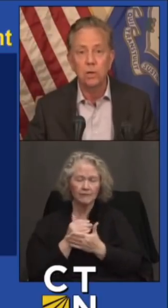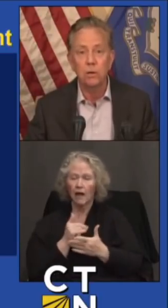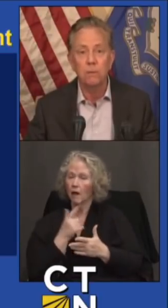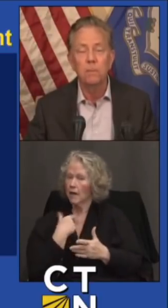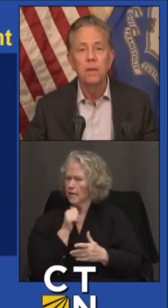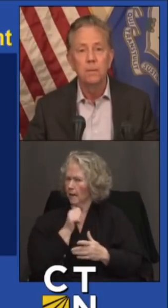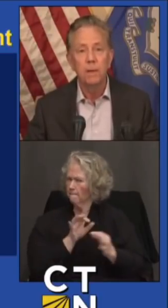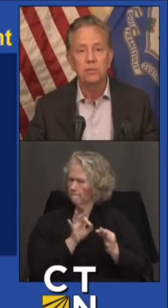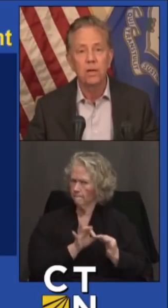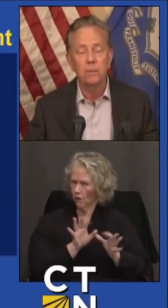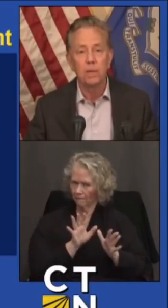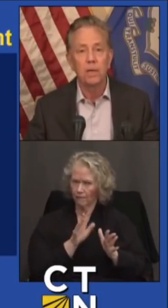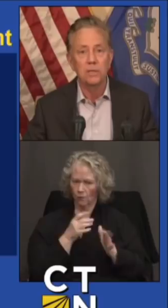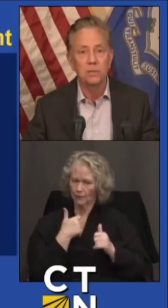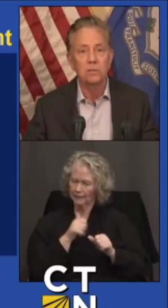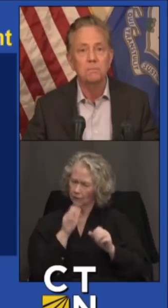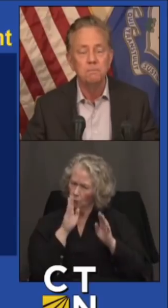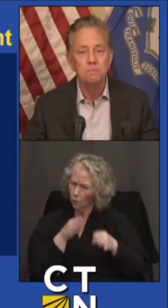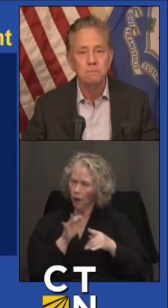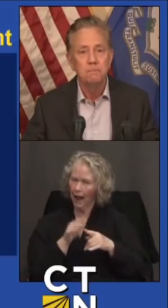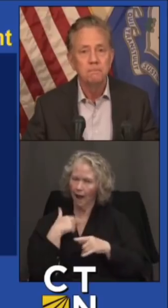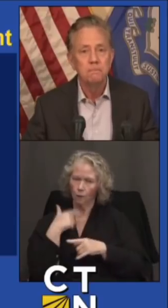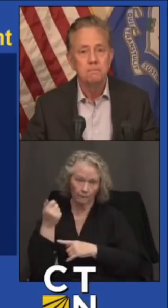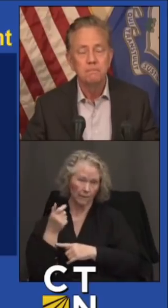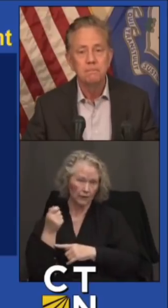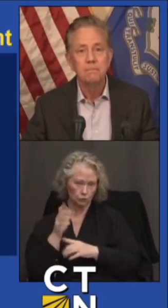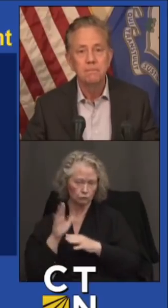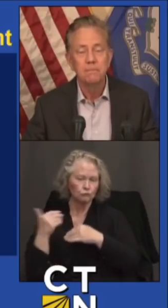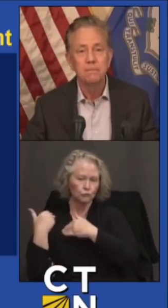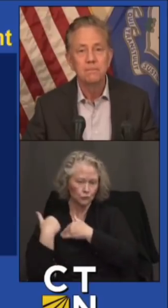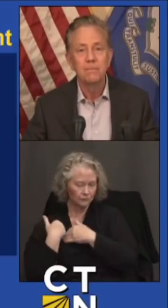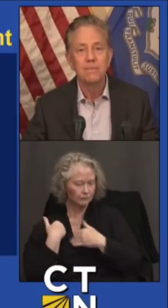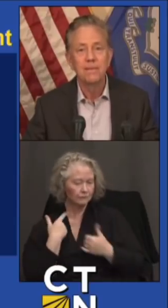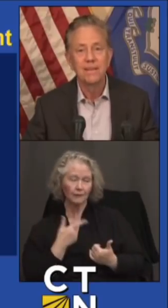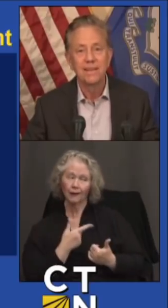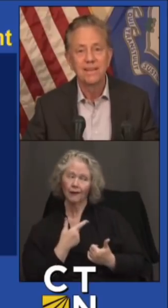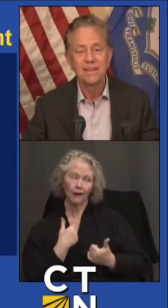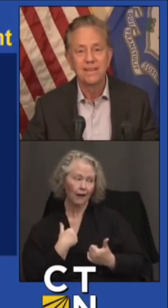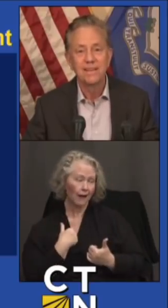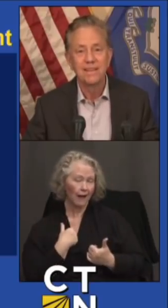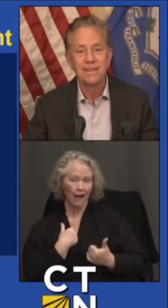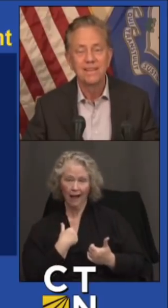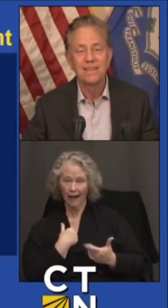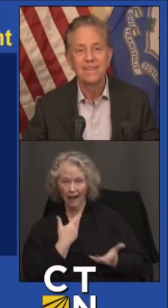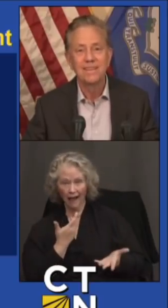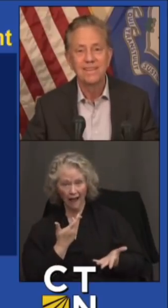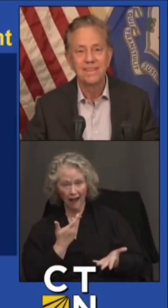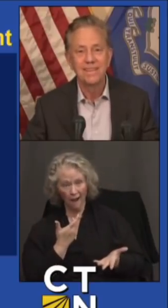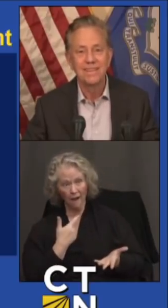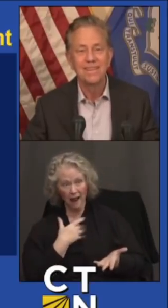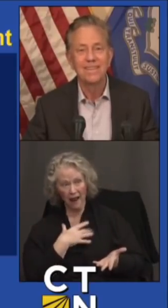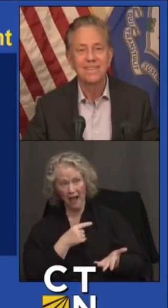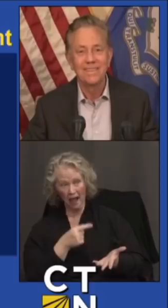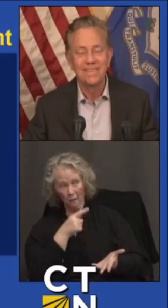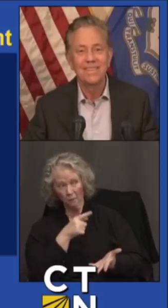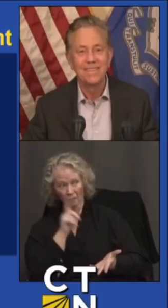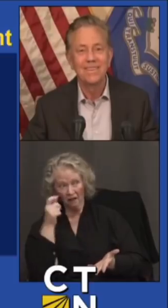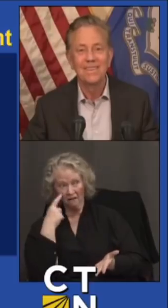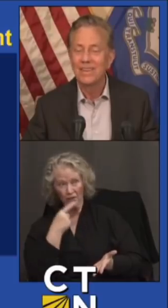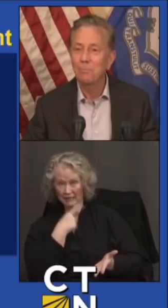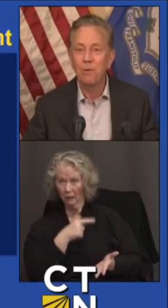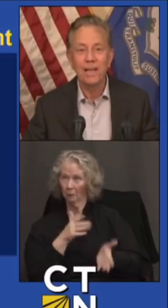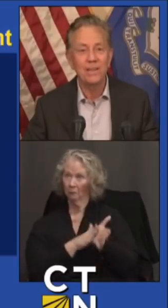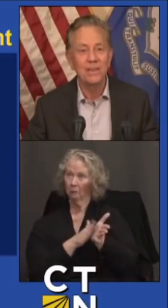do on our pension obligations. Well, whenever I can get a governor on the record saying that he liked one of my articles, that's a good